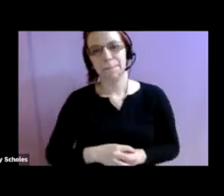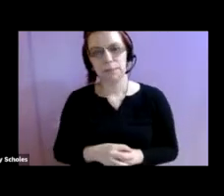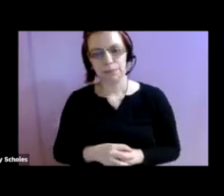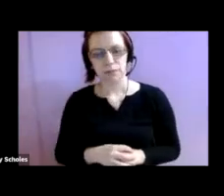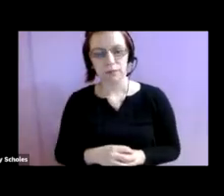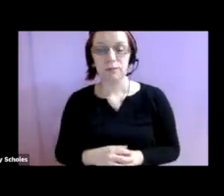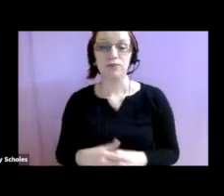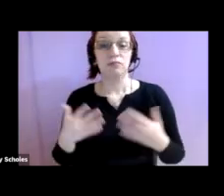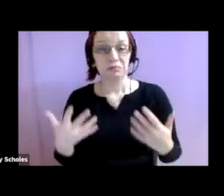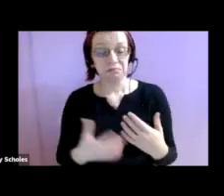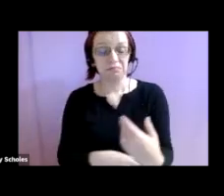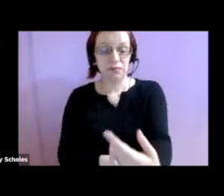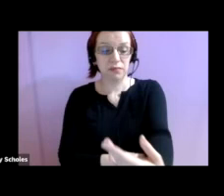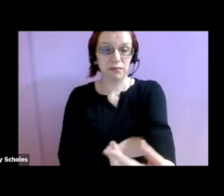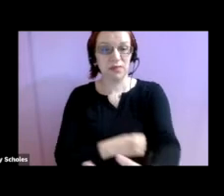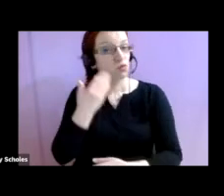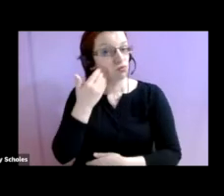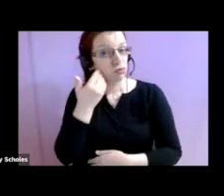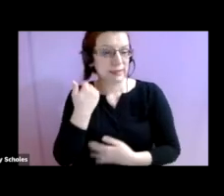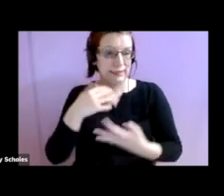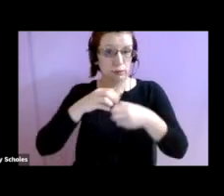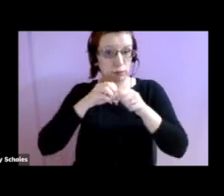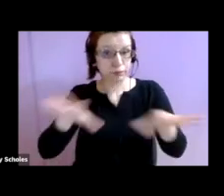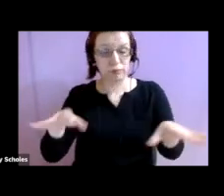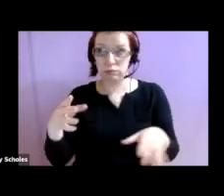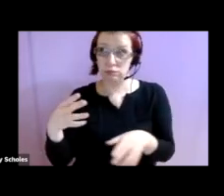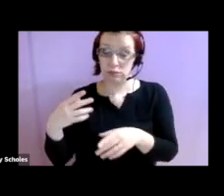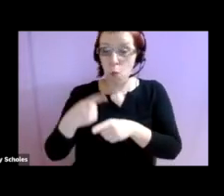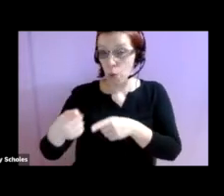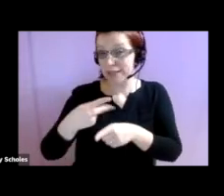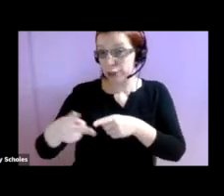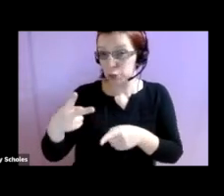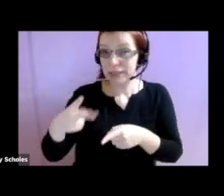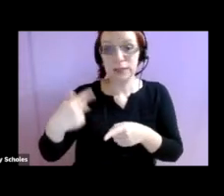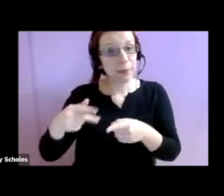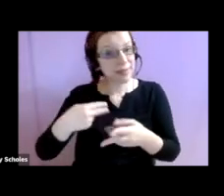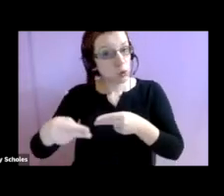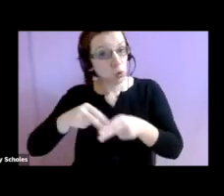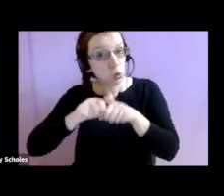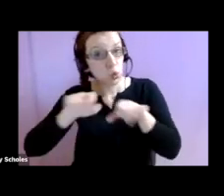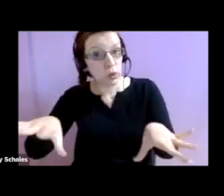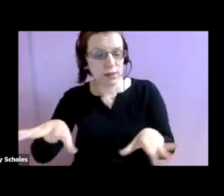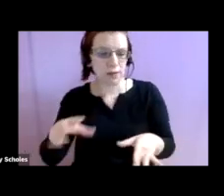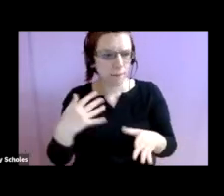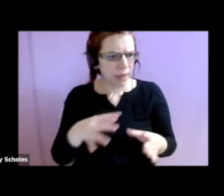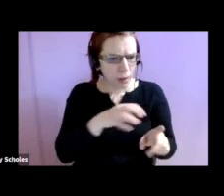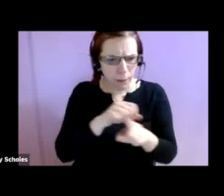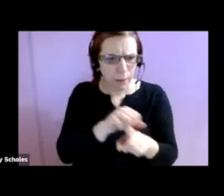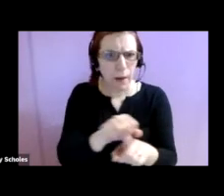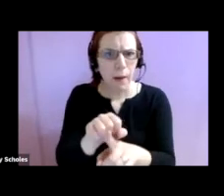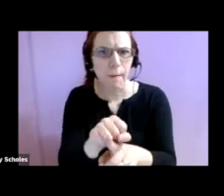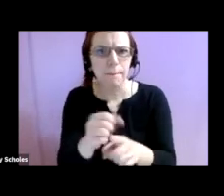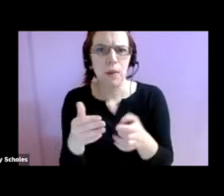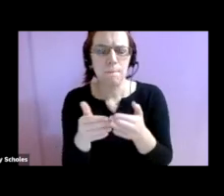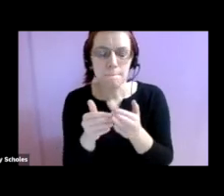recent announcement over the last couple of weeks was of a large number of new detections from that third